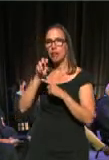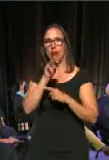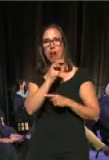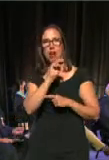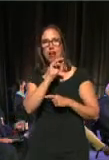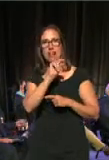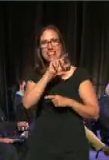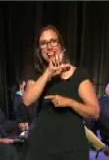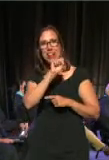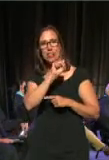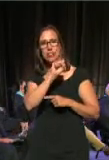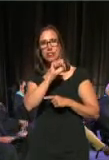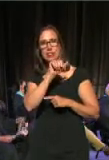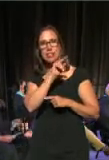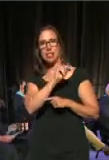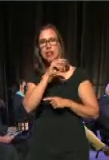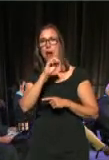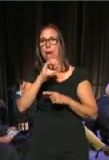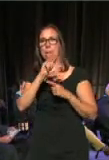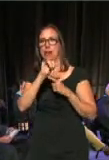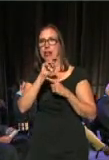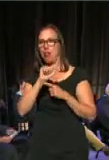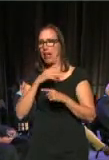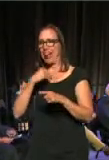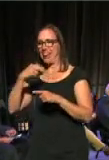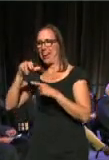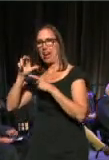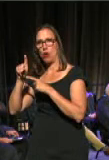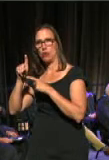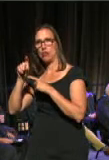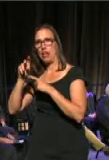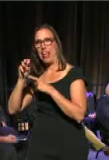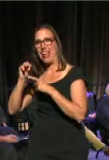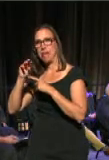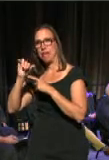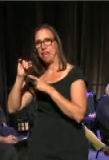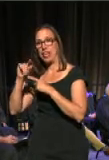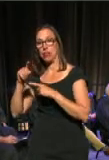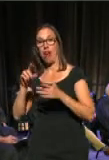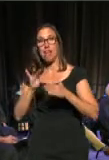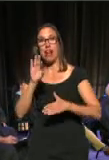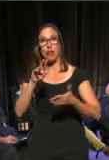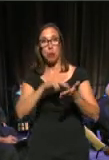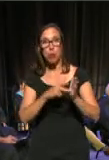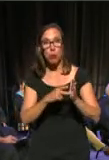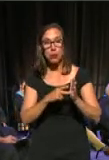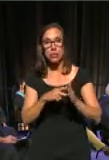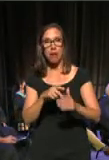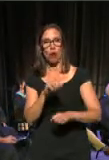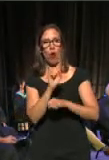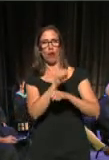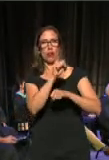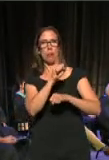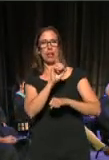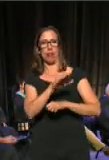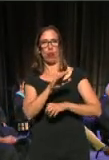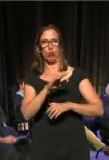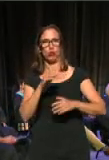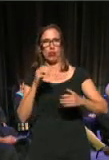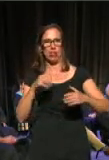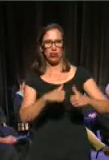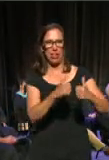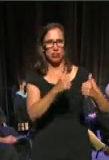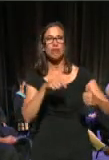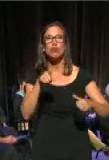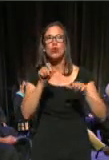Mandela, Harold M. Finger found their purpose in overcoming the challenges, so can